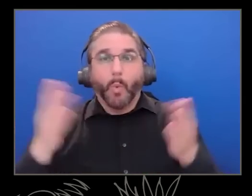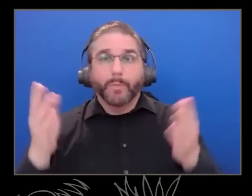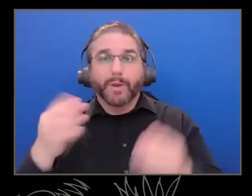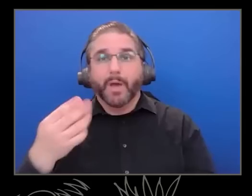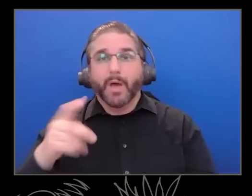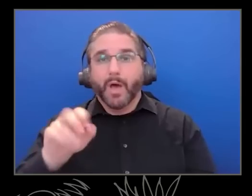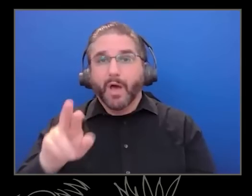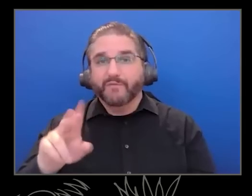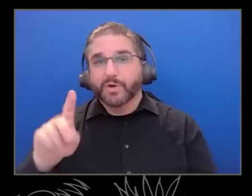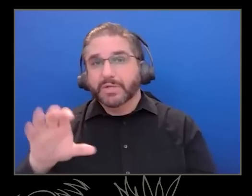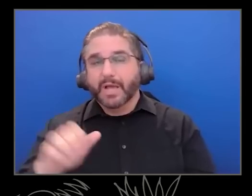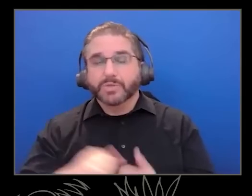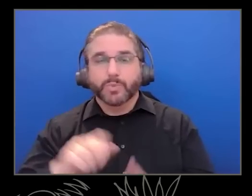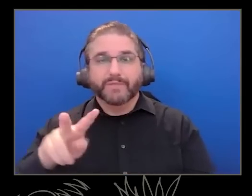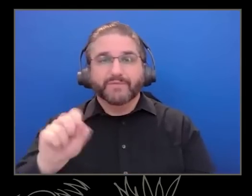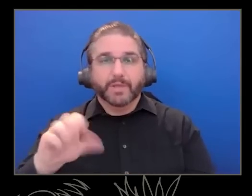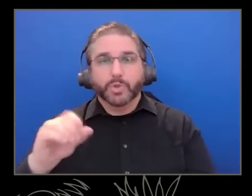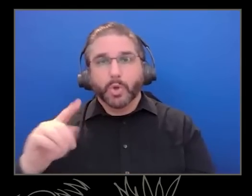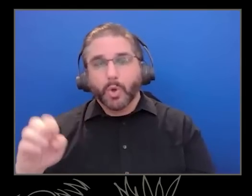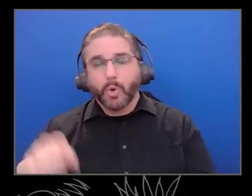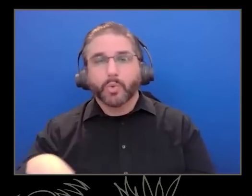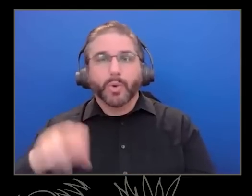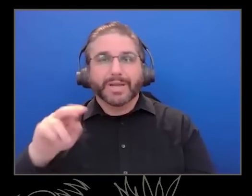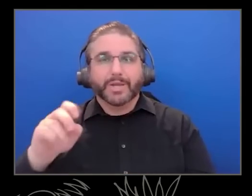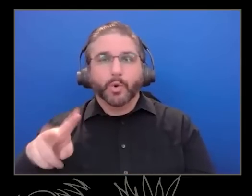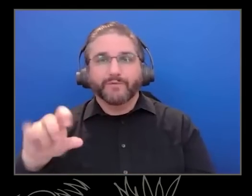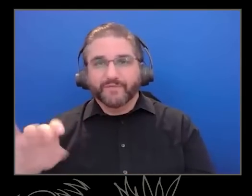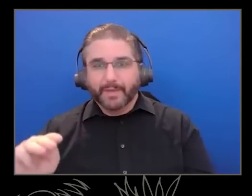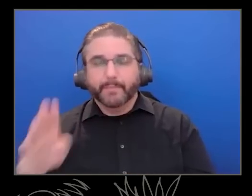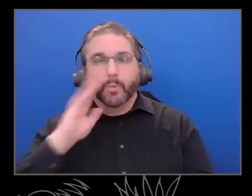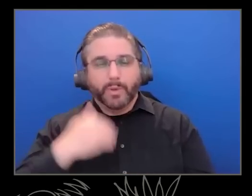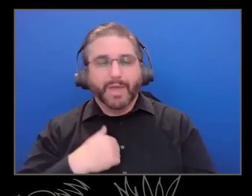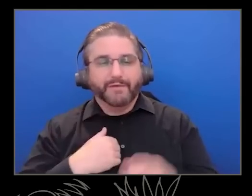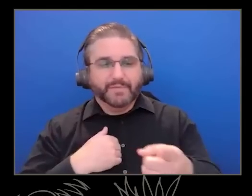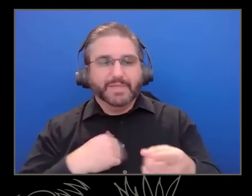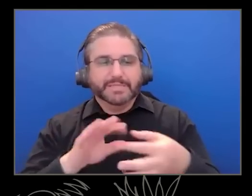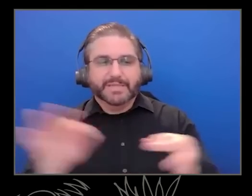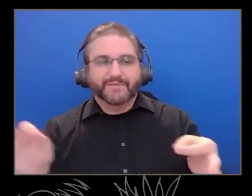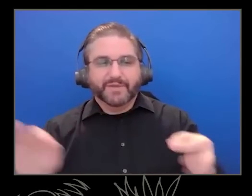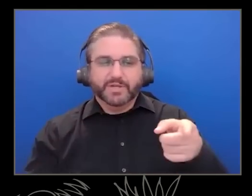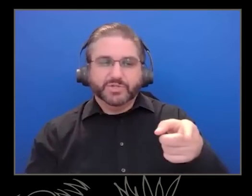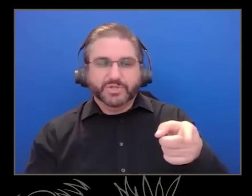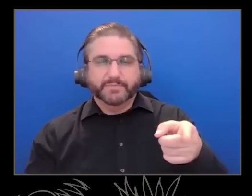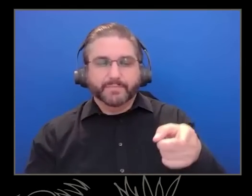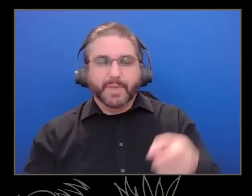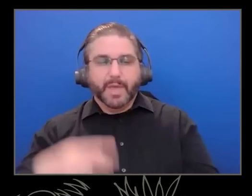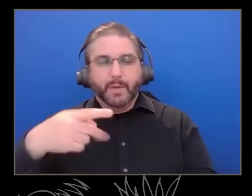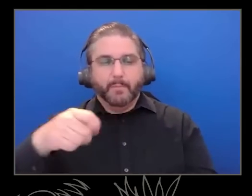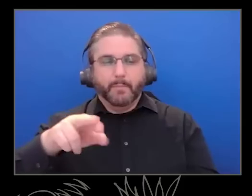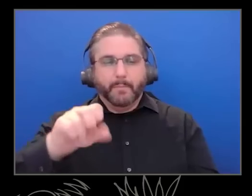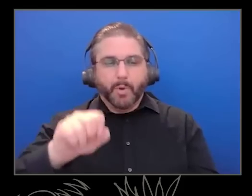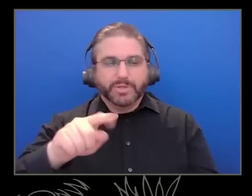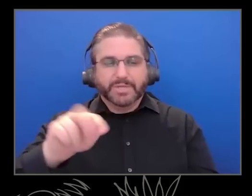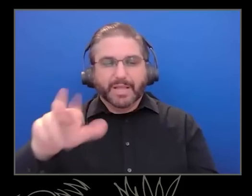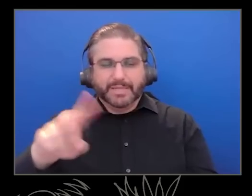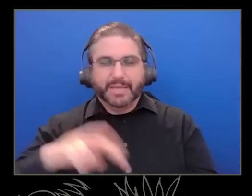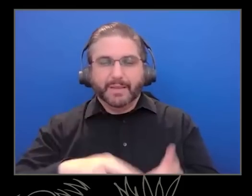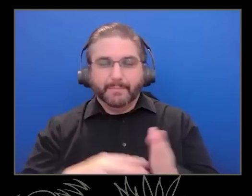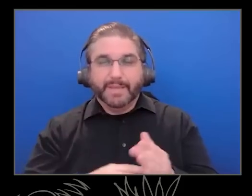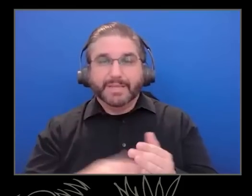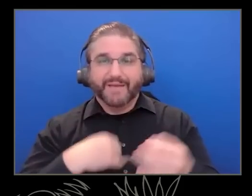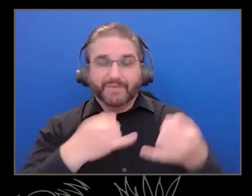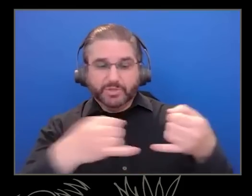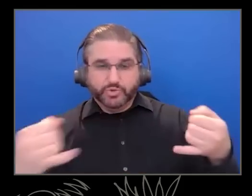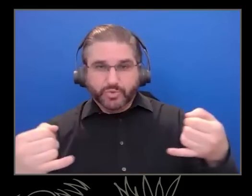in VS Code or Neovim, we would see a type definition that looks like this. Parse TLD is a function that takes a string and returns